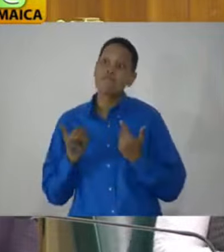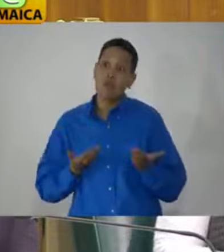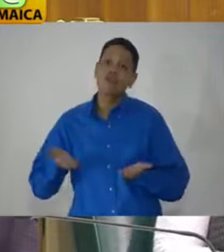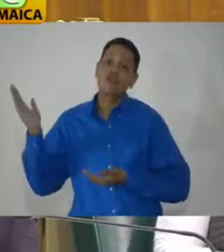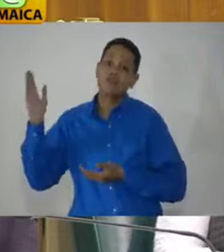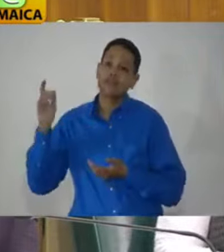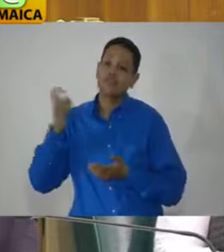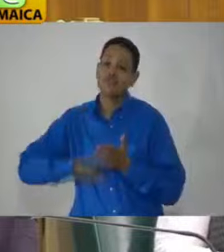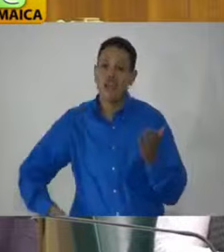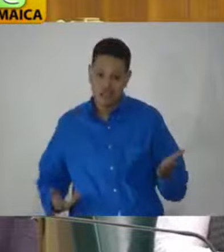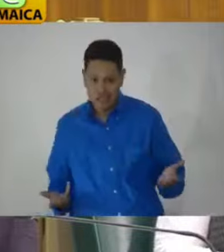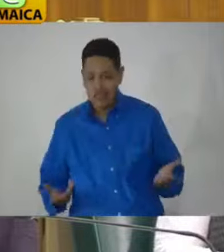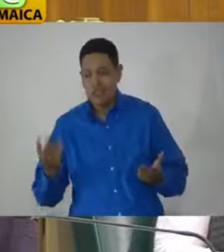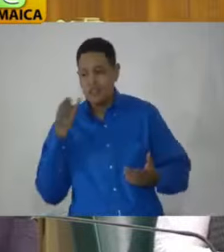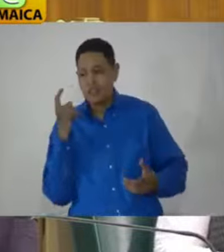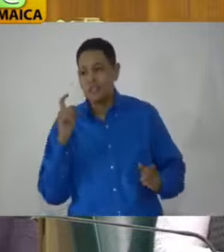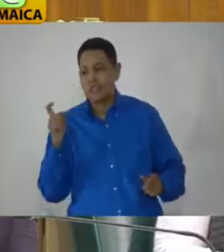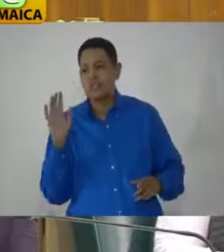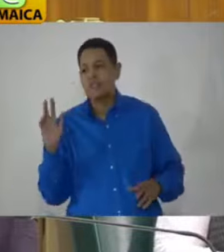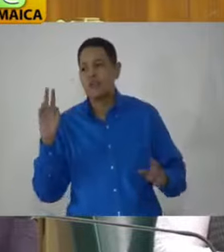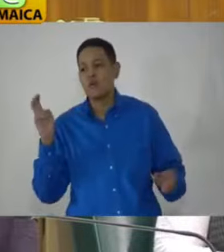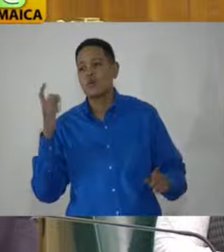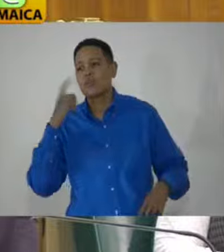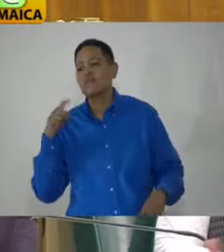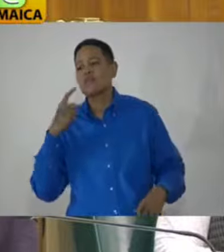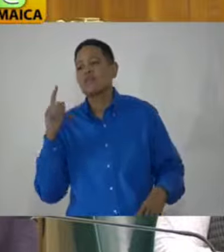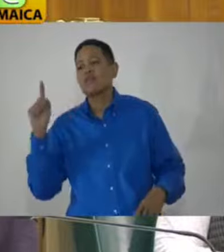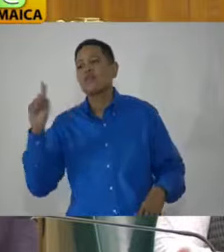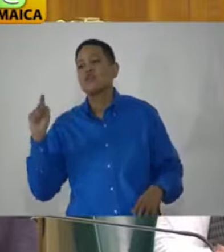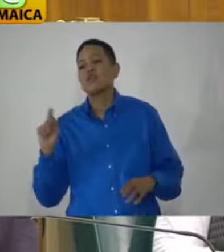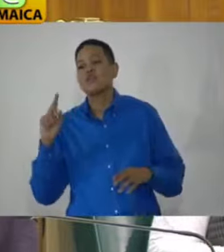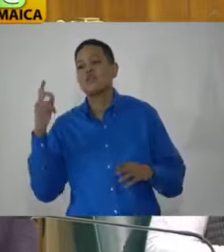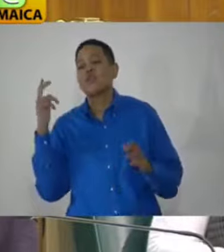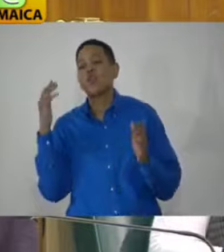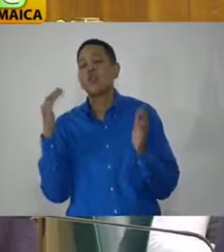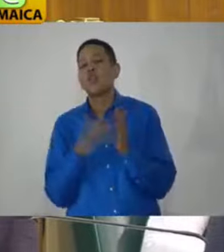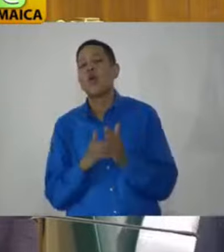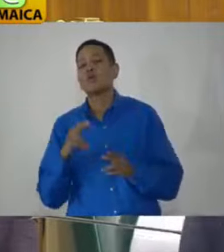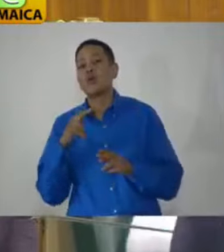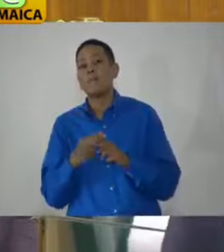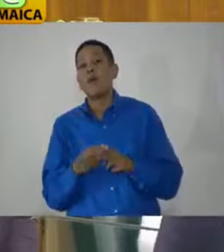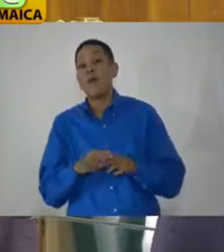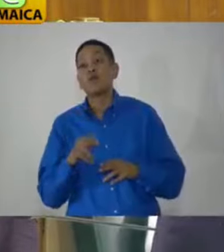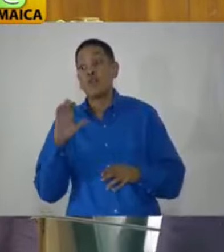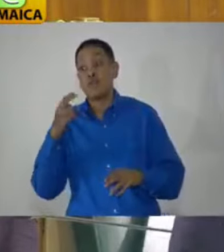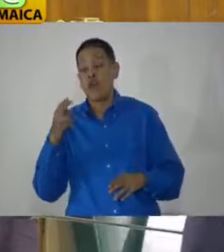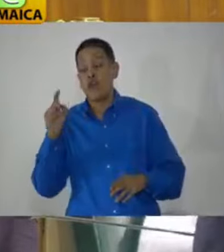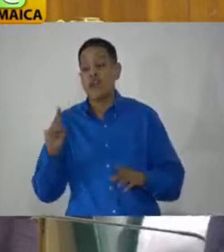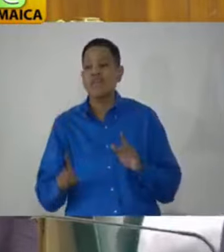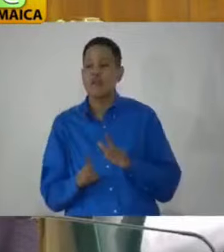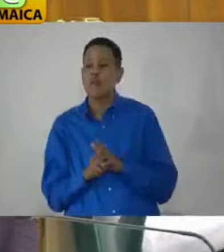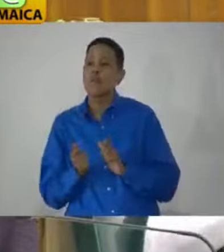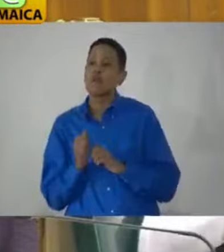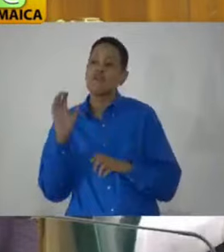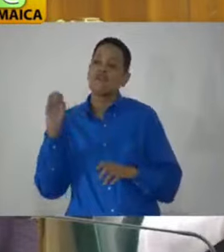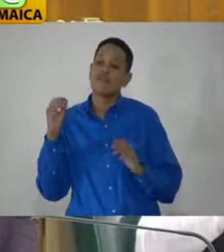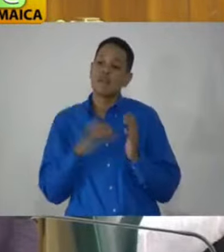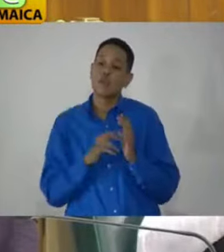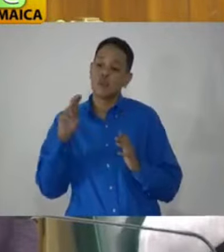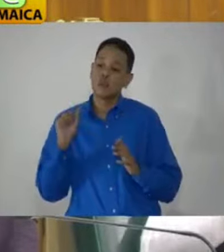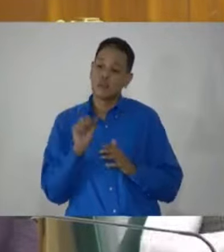export. So if you give them a quota for, say, 100,000 pounds of cow, they have to come up with 50,000